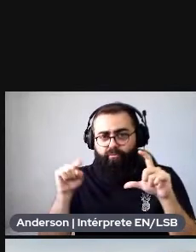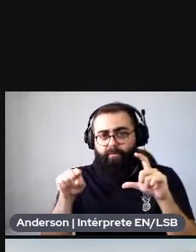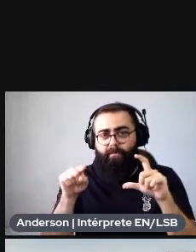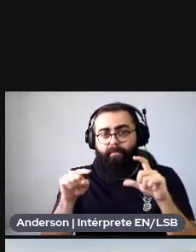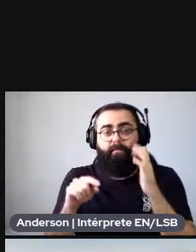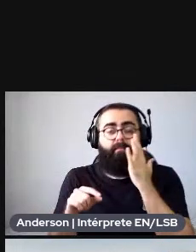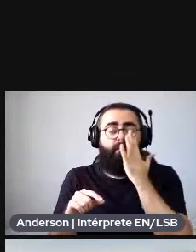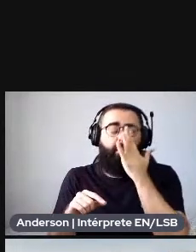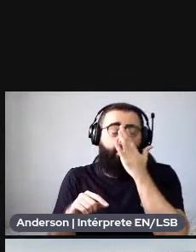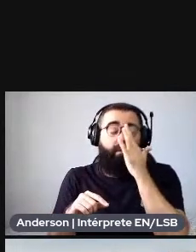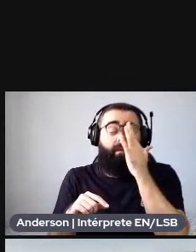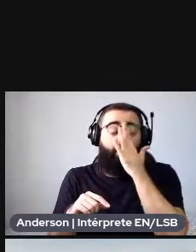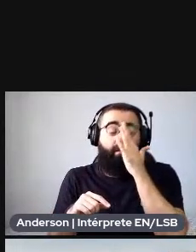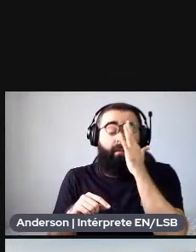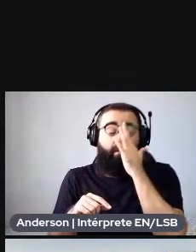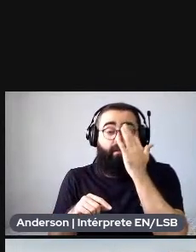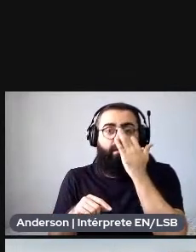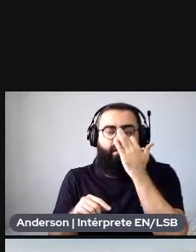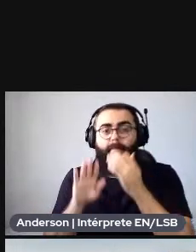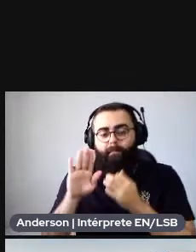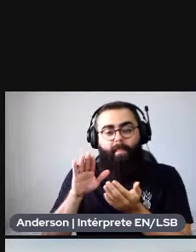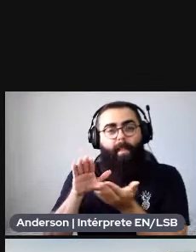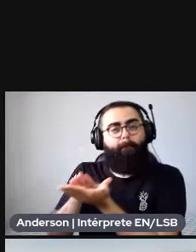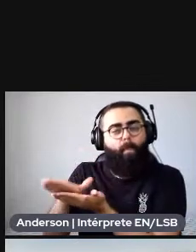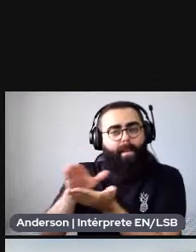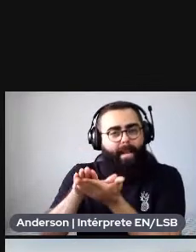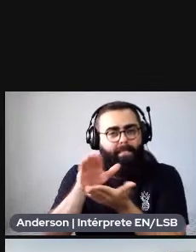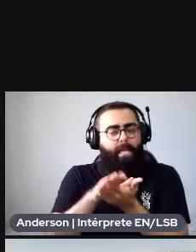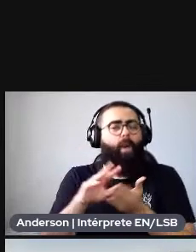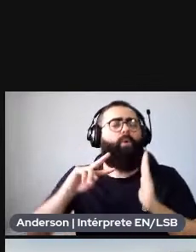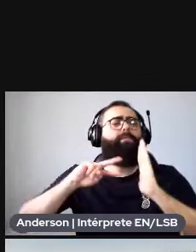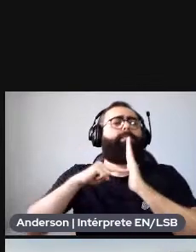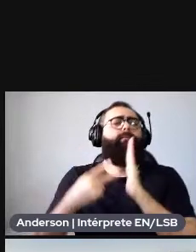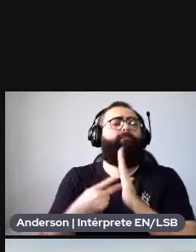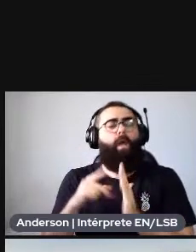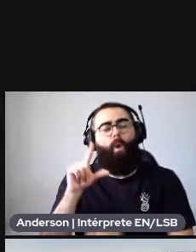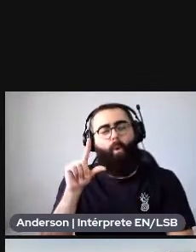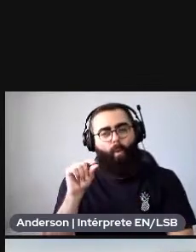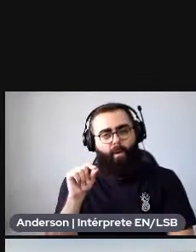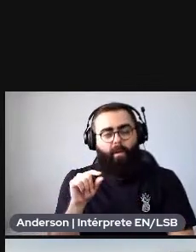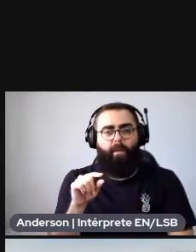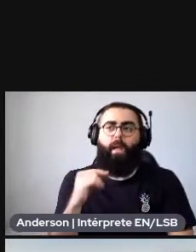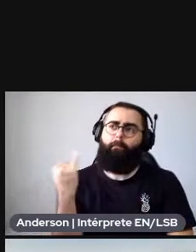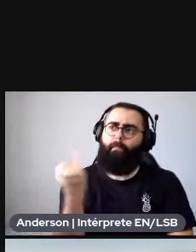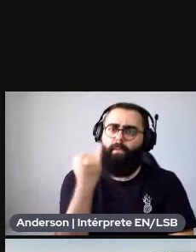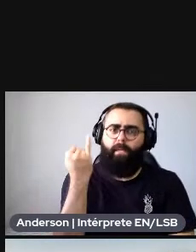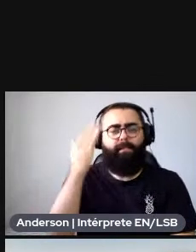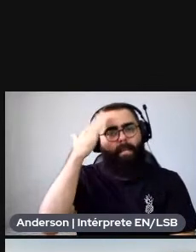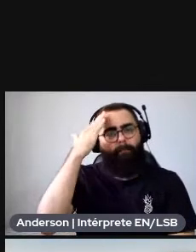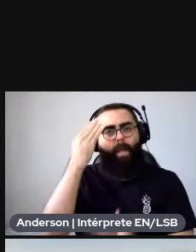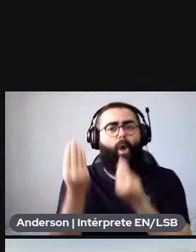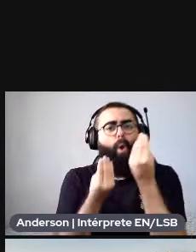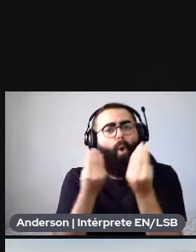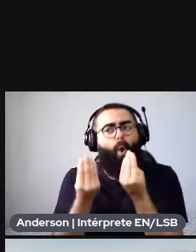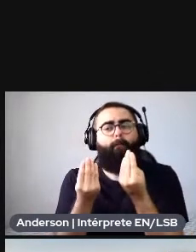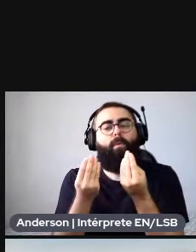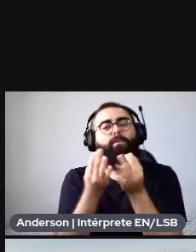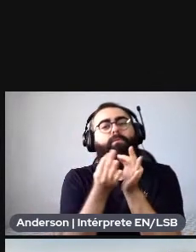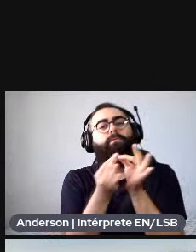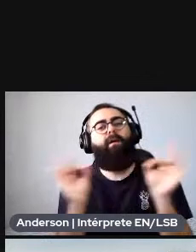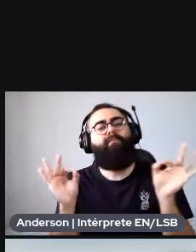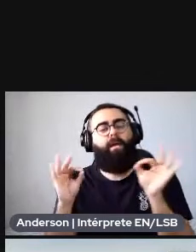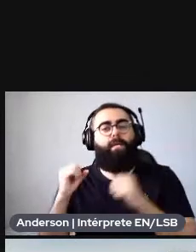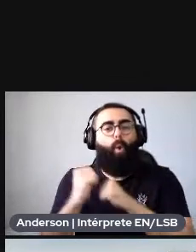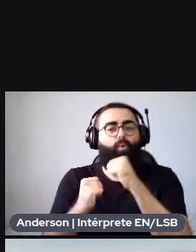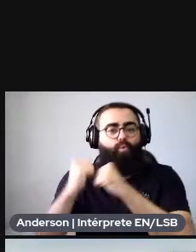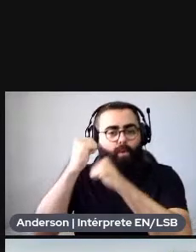in the literature has been defined as an important diagnostic of constructional change. So we could have a look